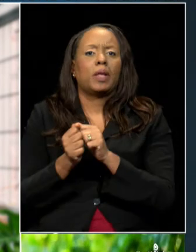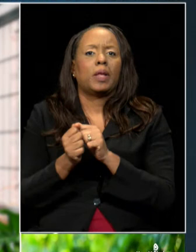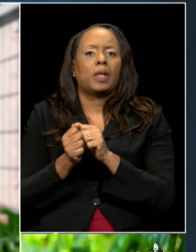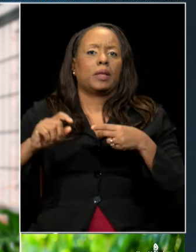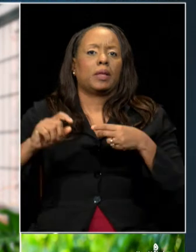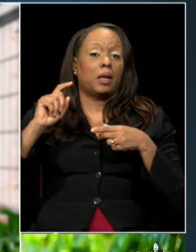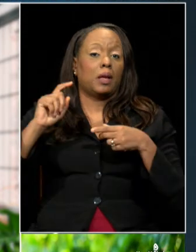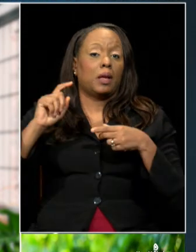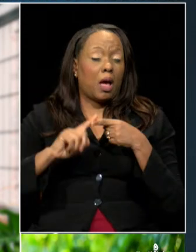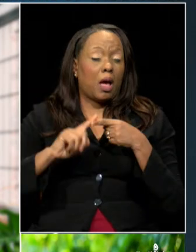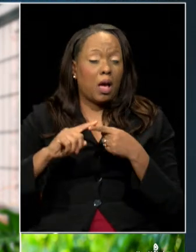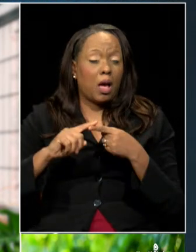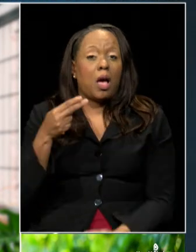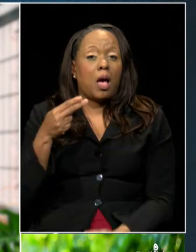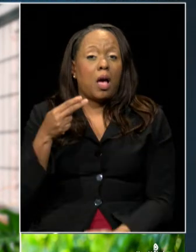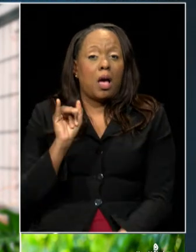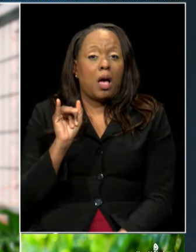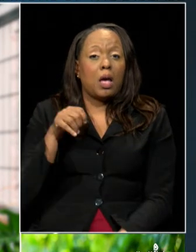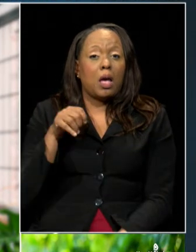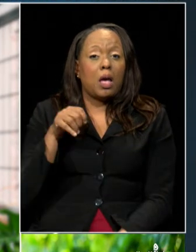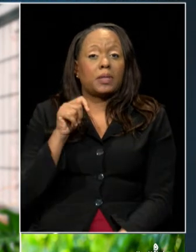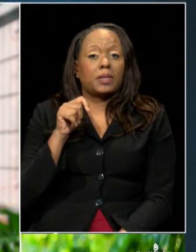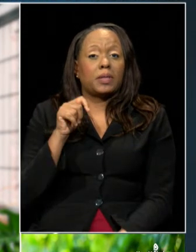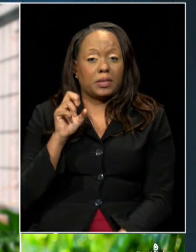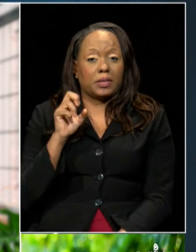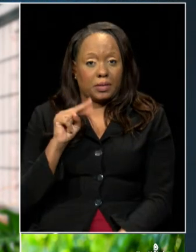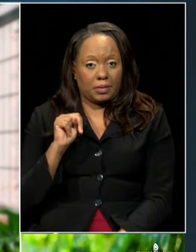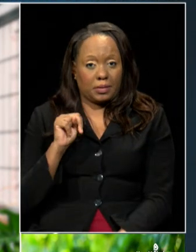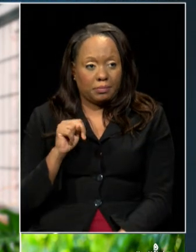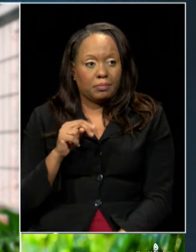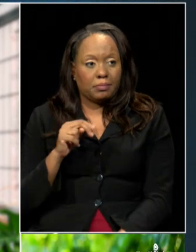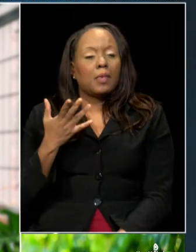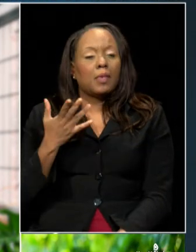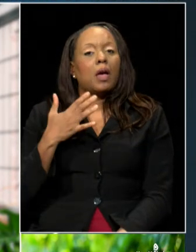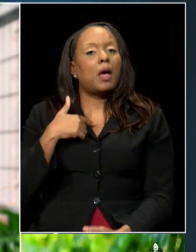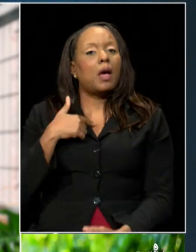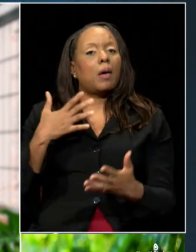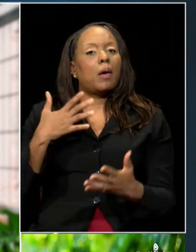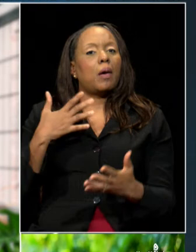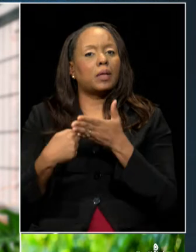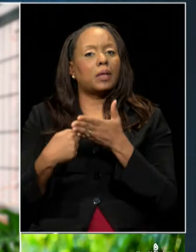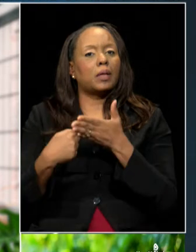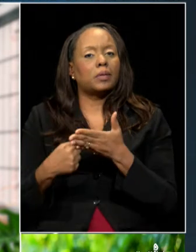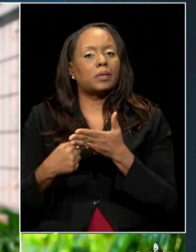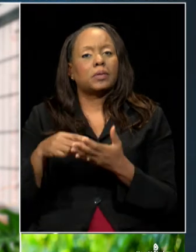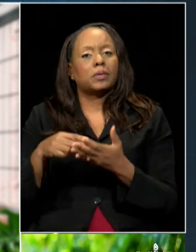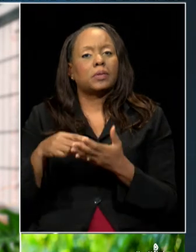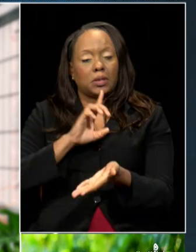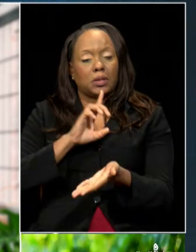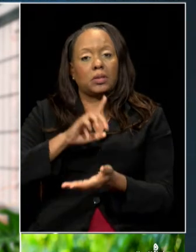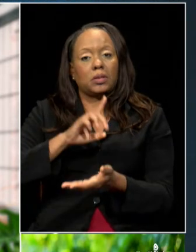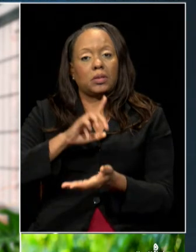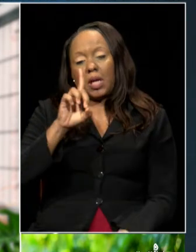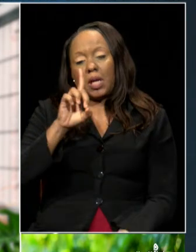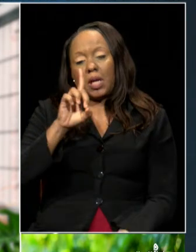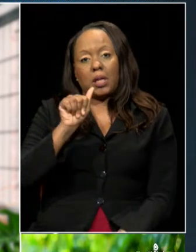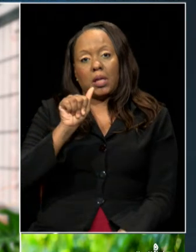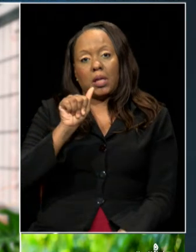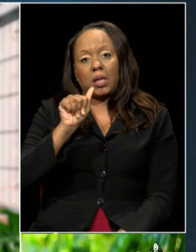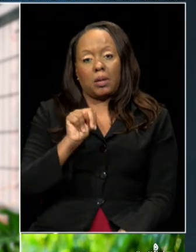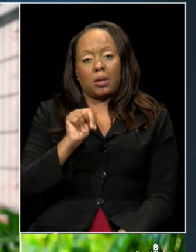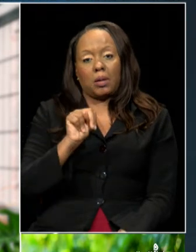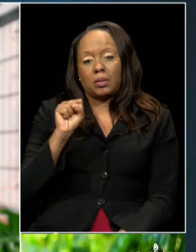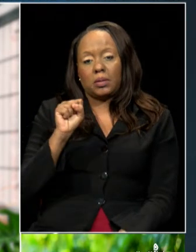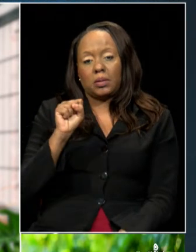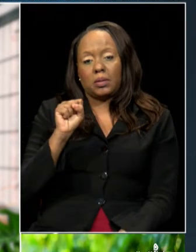an interventional cardiologist. So since I've mentioned her, her name is Dr. Dawn Scantlebury, and we look forward to hearing